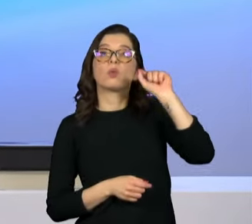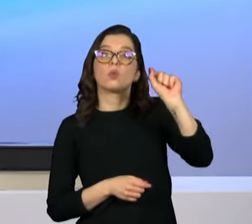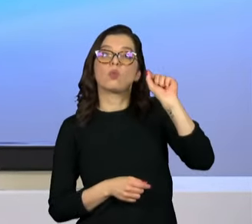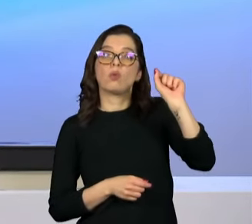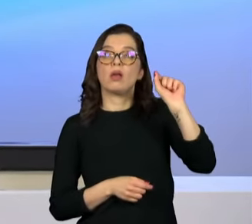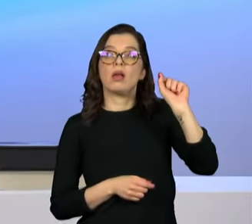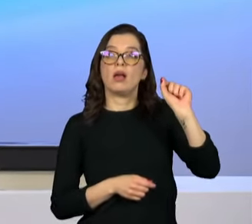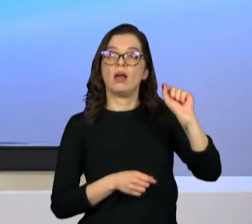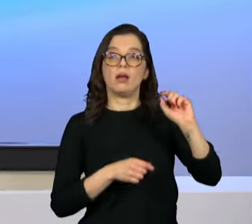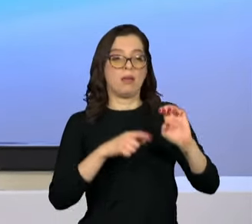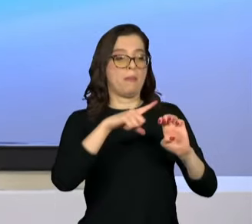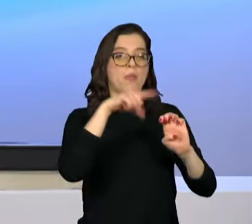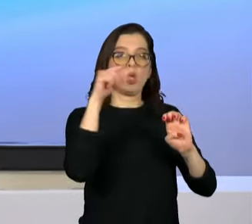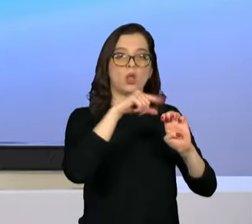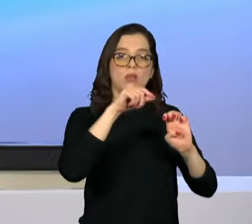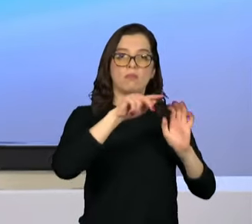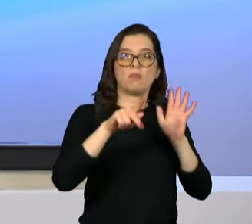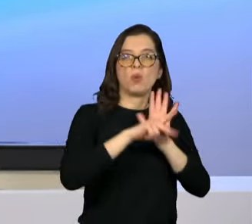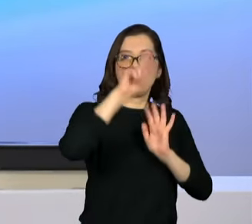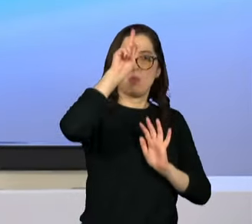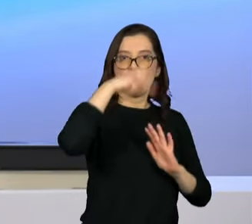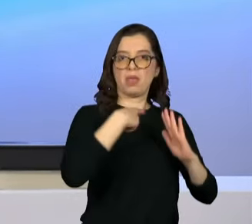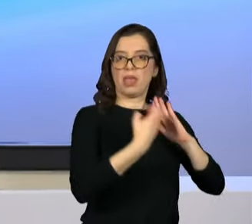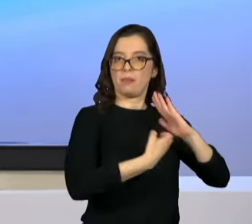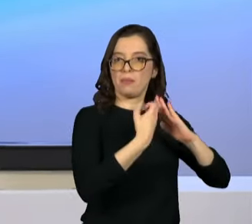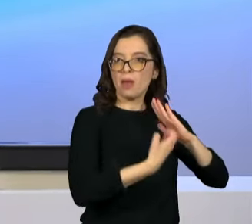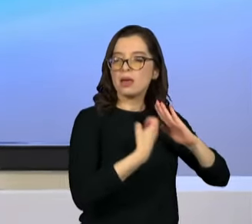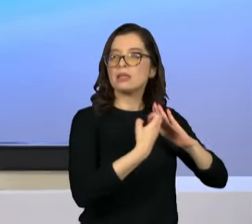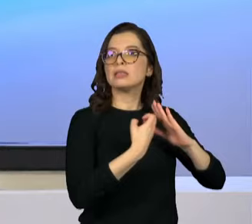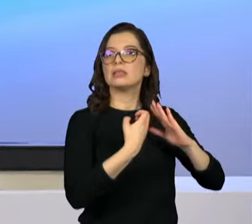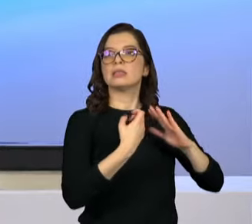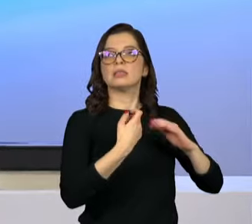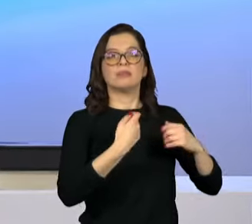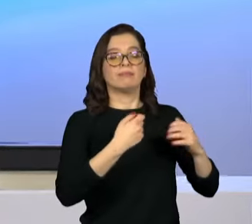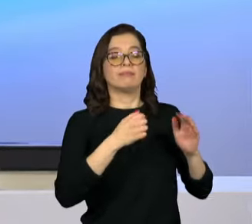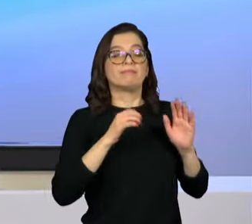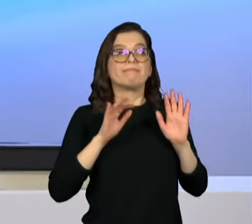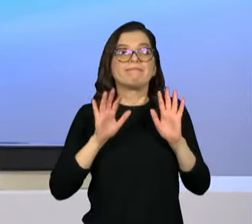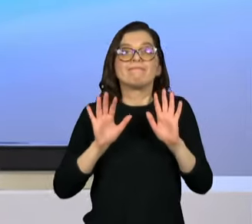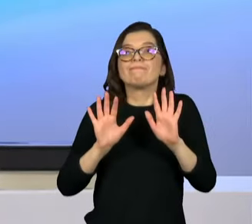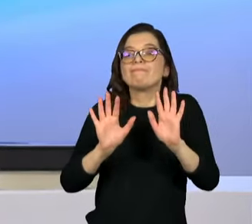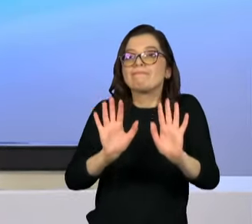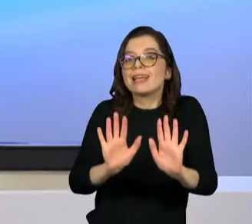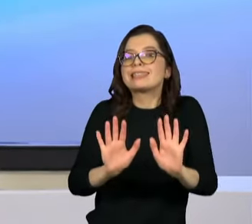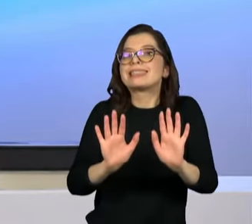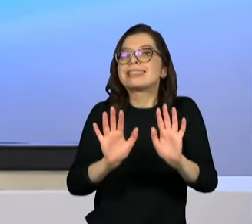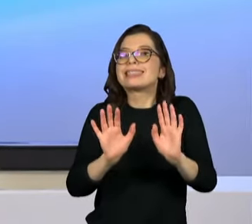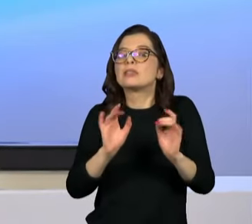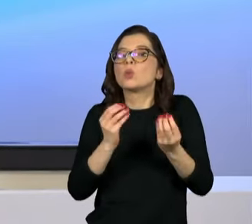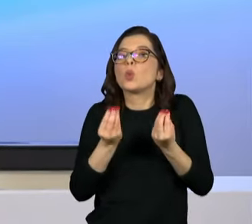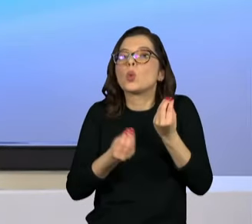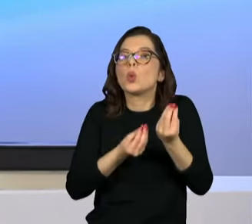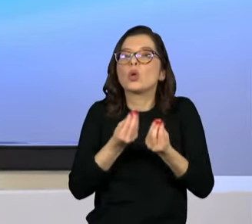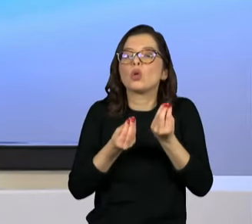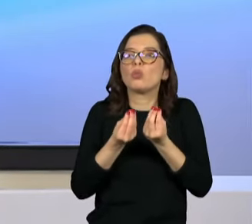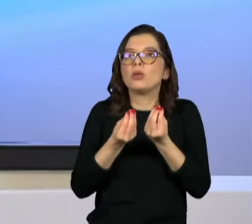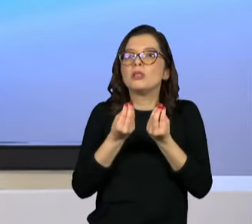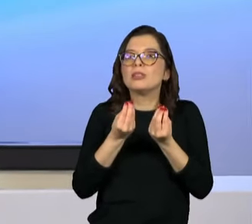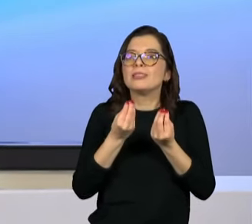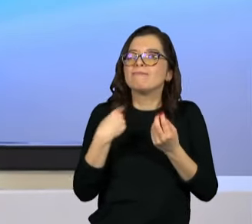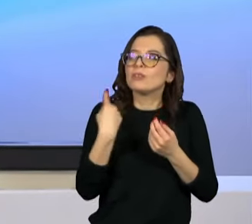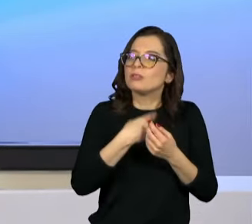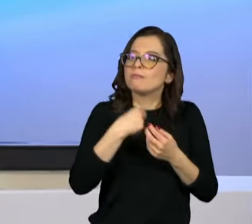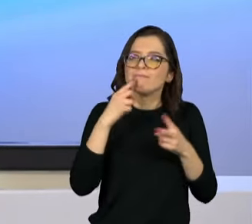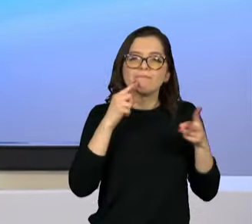mesmos, nesse estágio do capitalismo em que vivemos, como a gente consegue endereçar essa desigualdade no ambiente